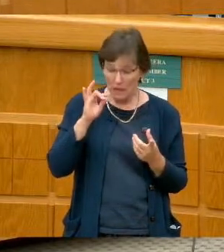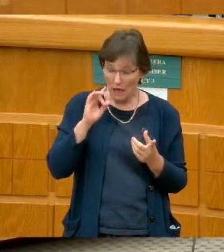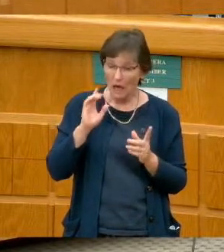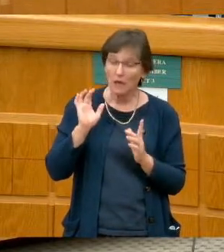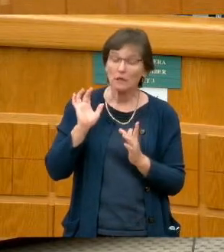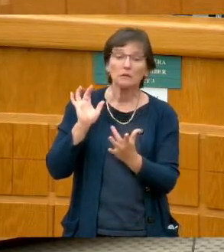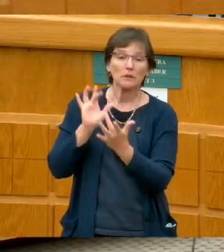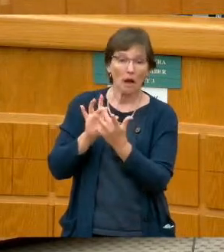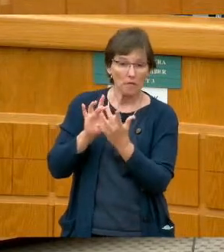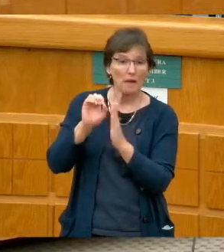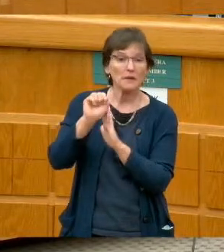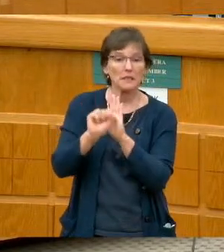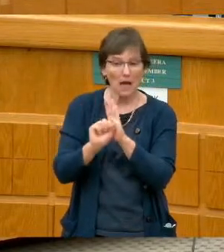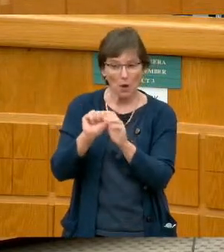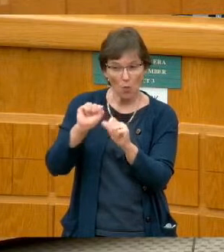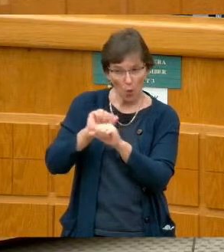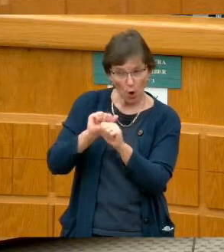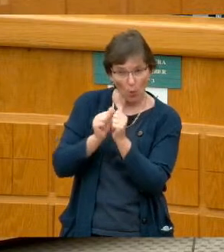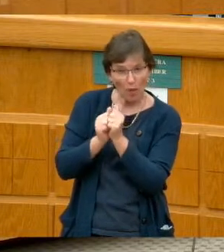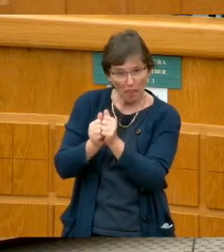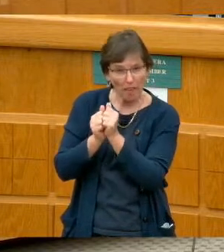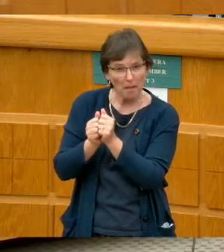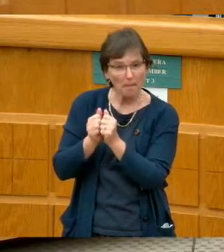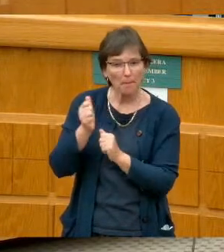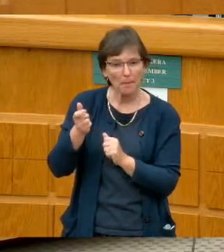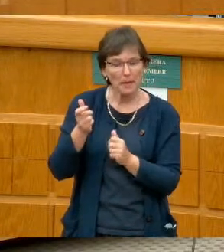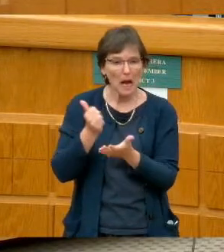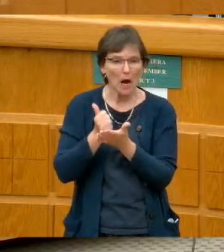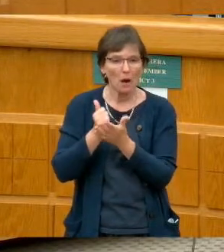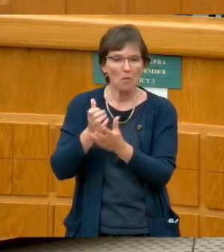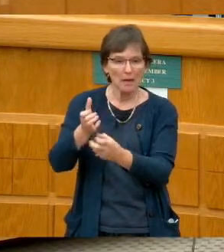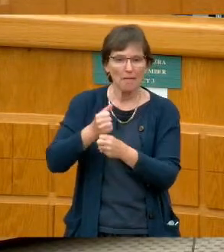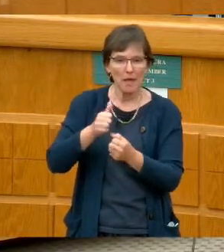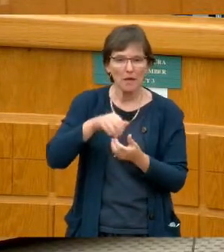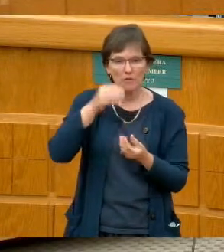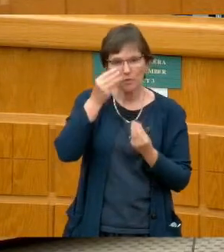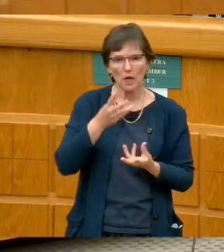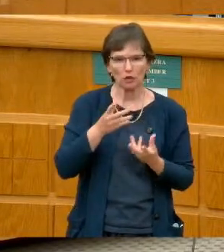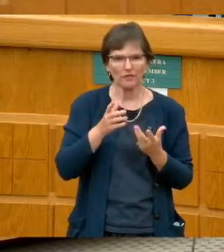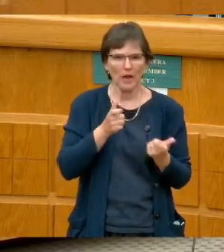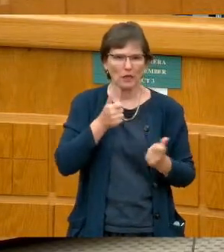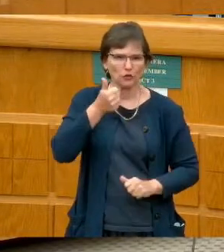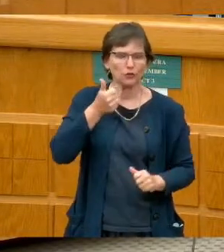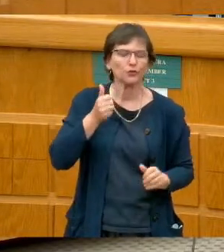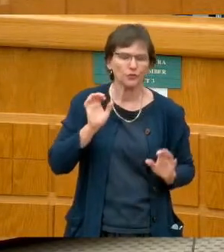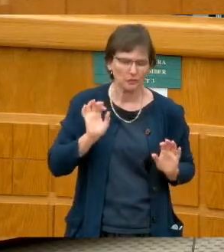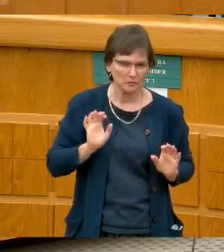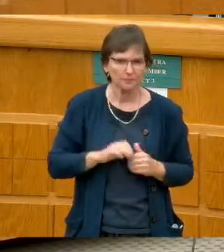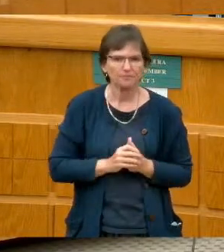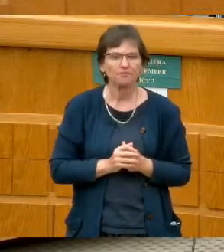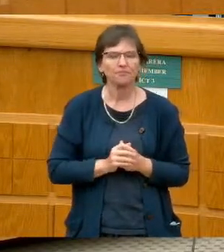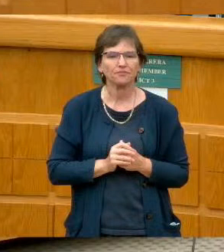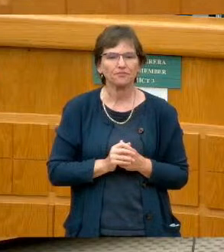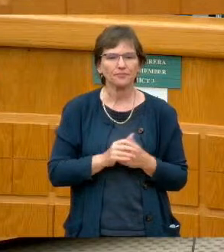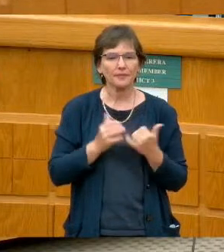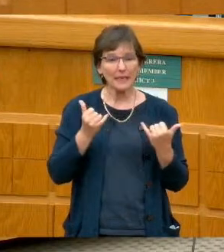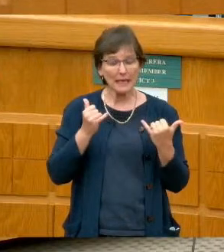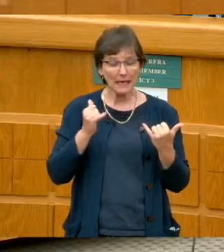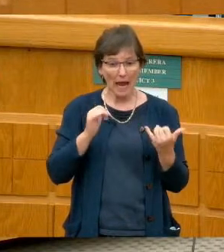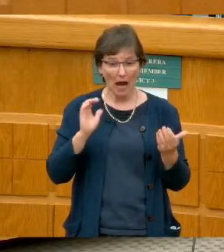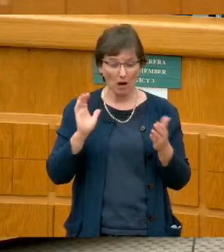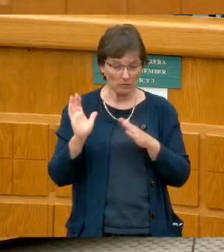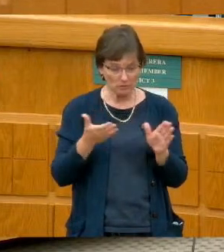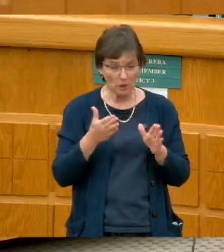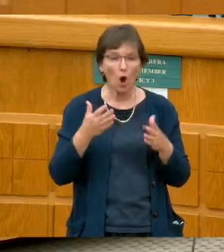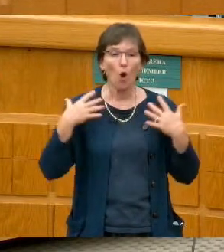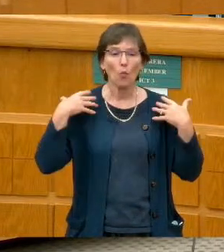working with them, and so are others, to make sure we get good information. Okay, let's look at our recovery,